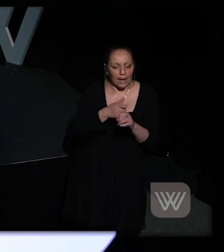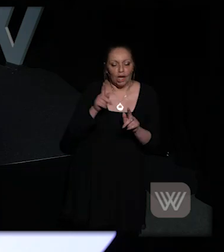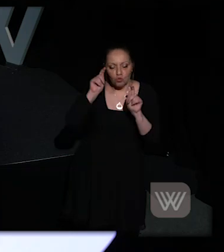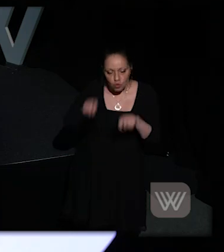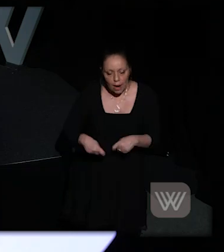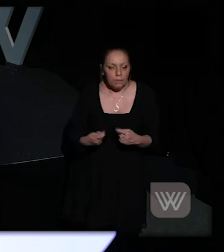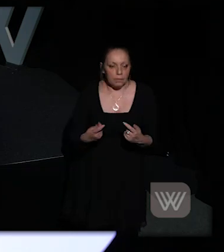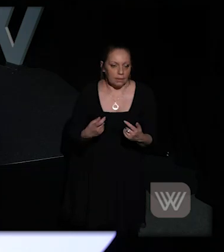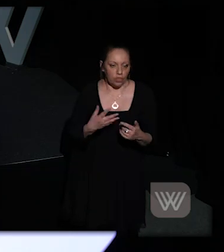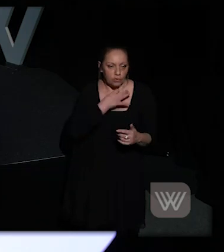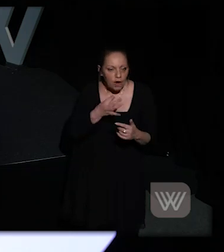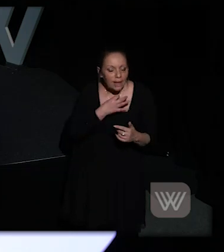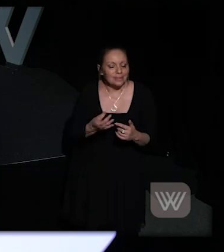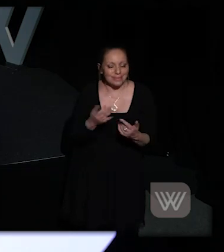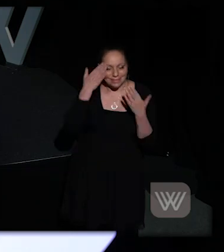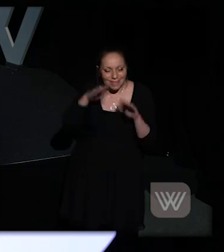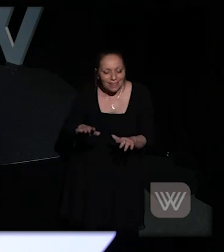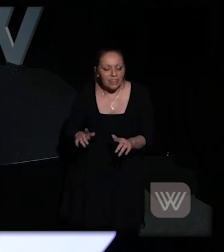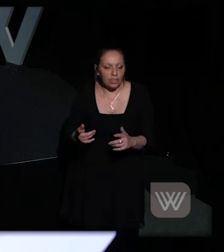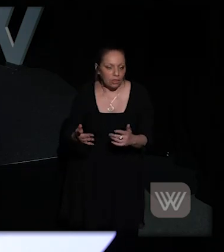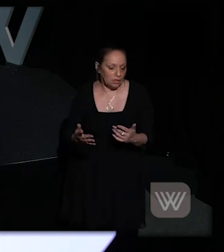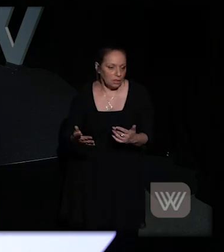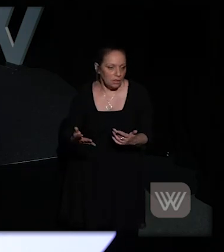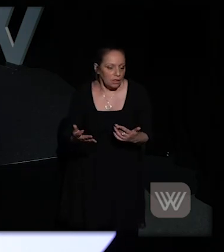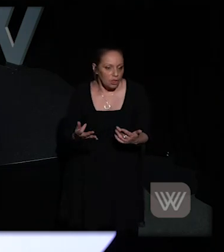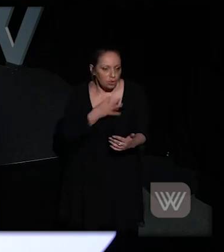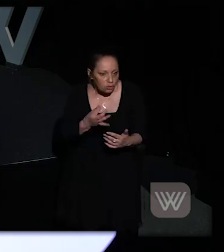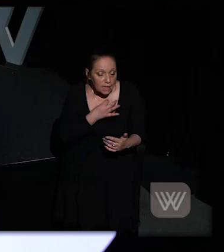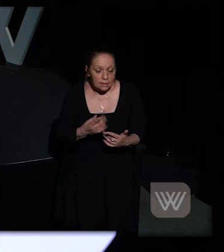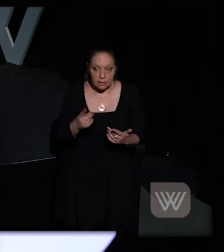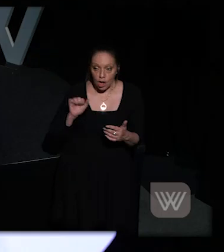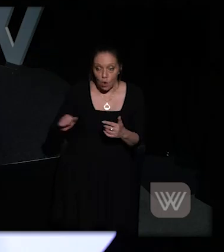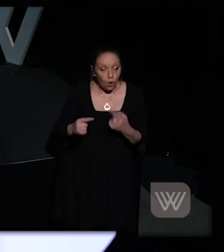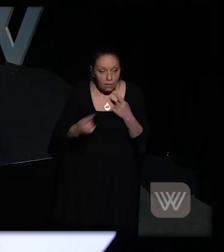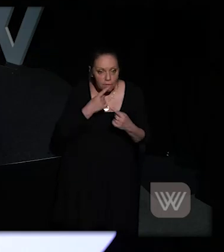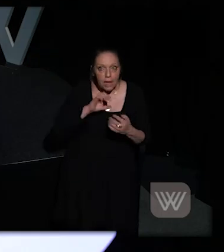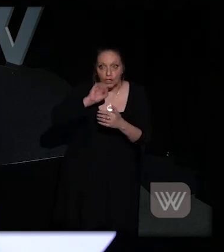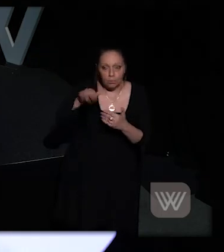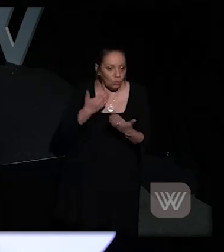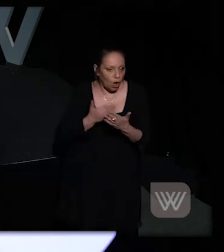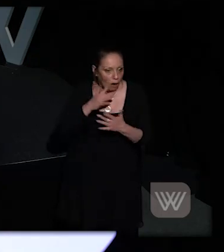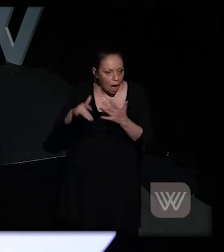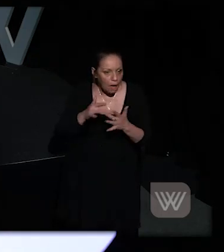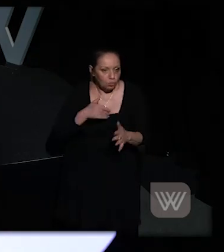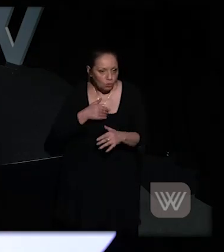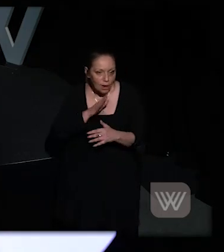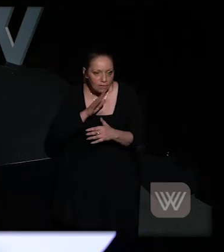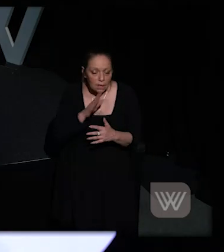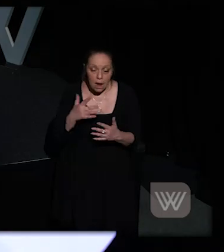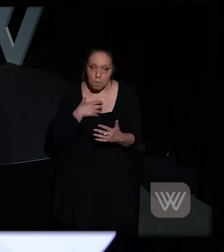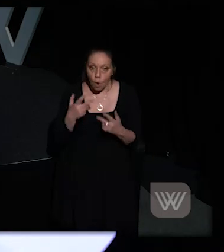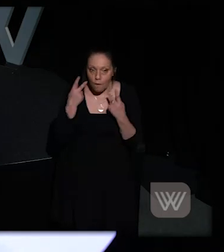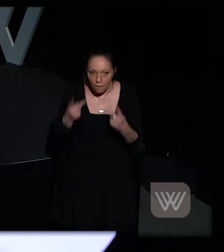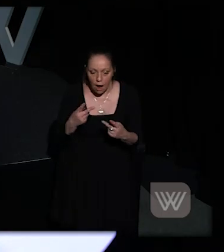threats, more death threats, more doxing. So your details put online and people turn up to your house in the middle of the night. So more everything violent and extreme